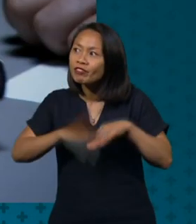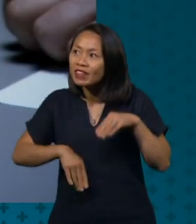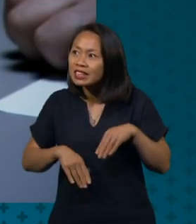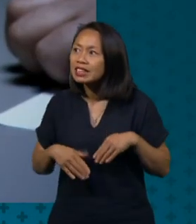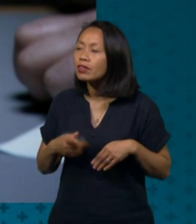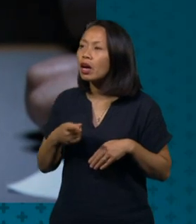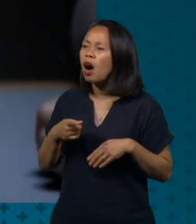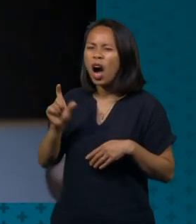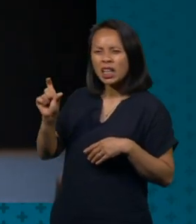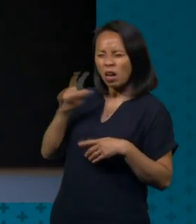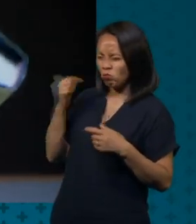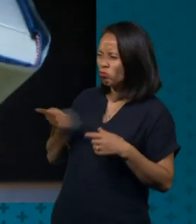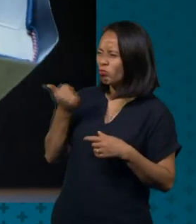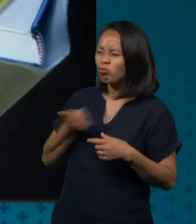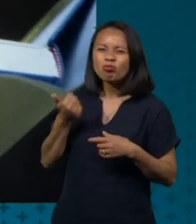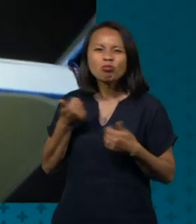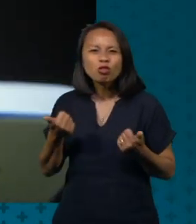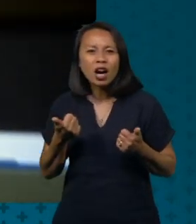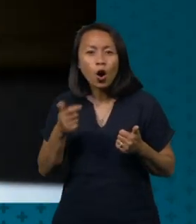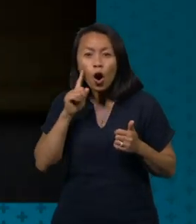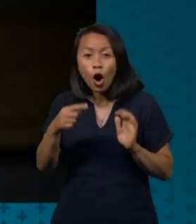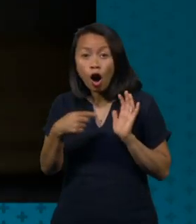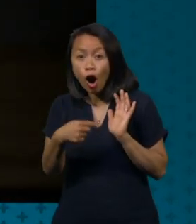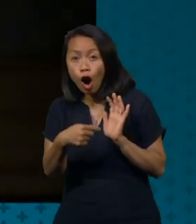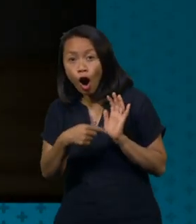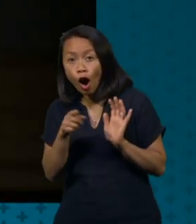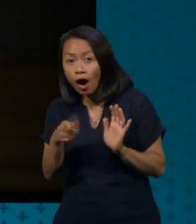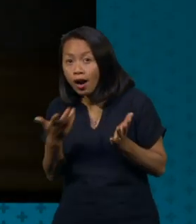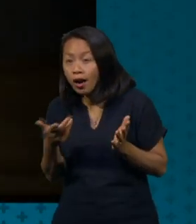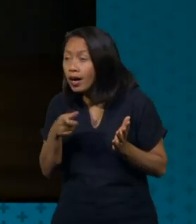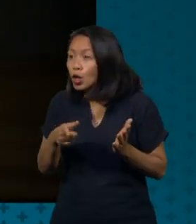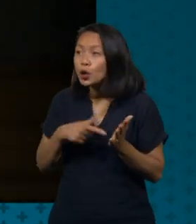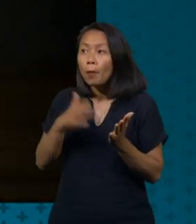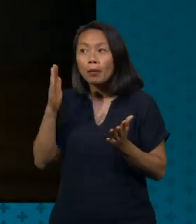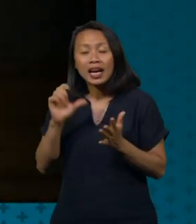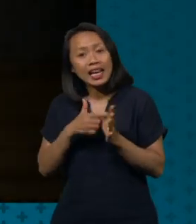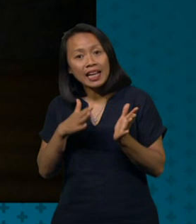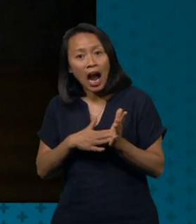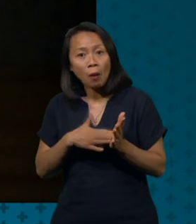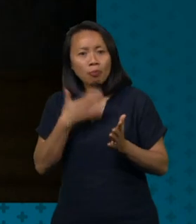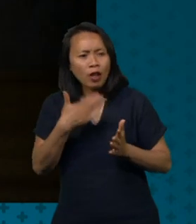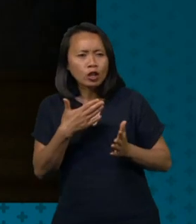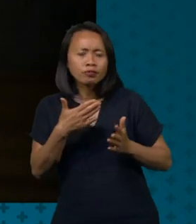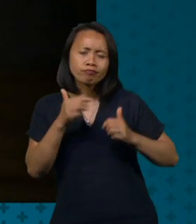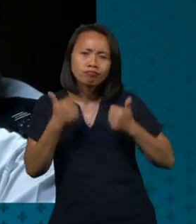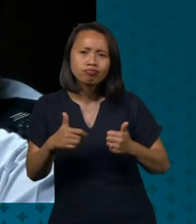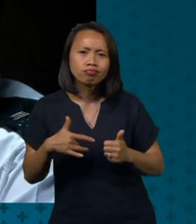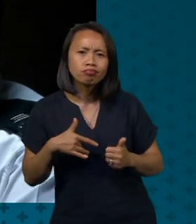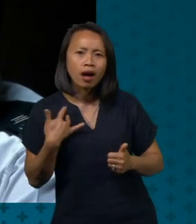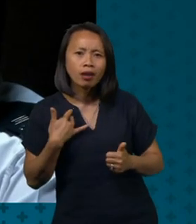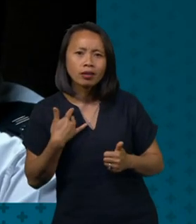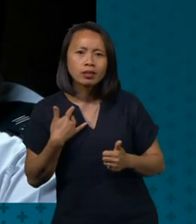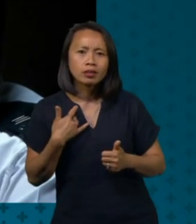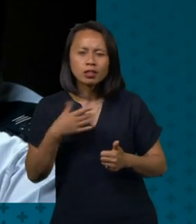her. Listen, to Cam, thanks for a great life. Just call her, she'll tell you it's okay. I don't think